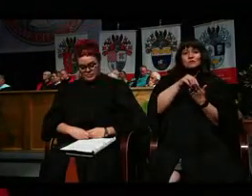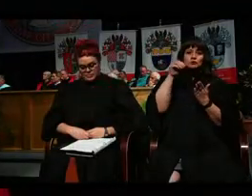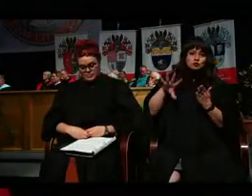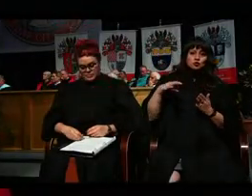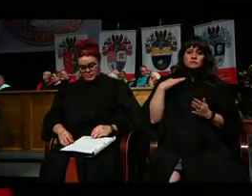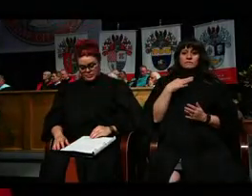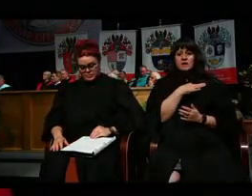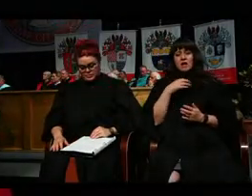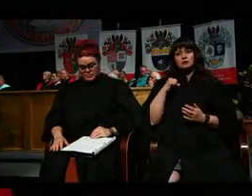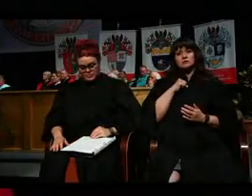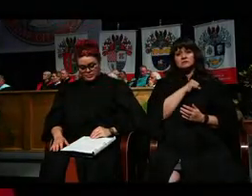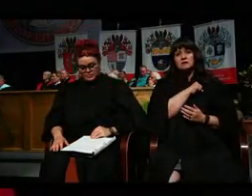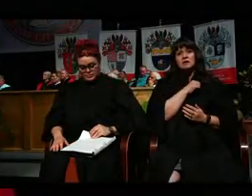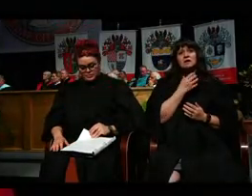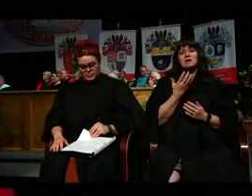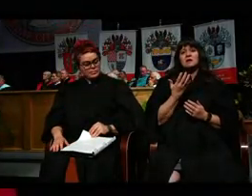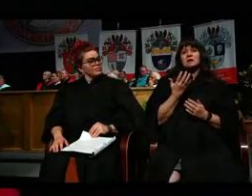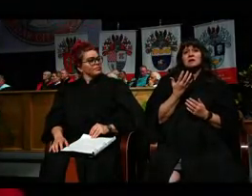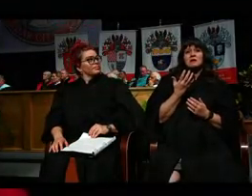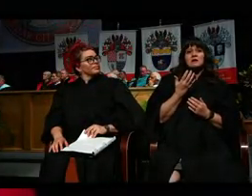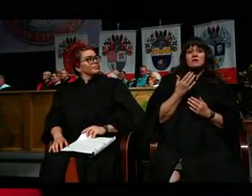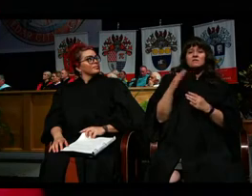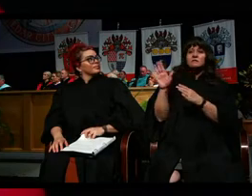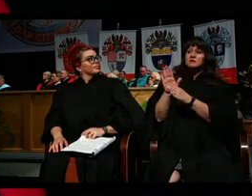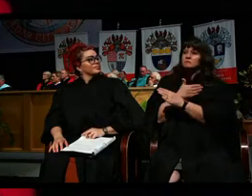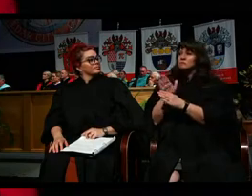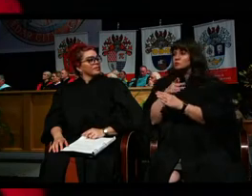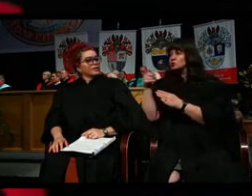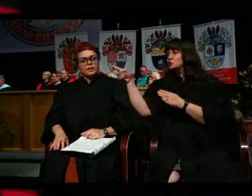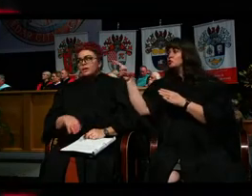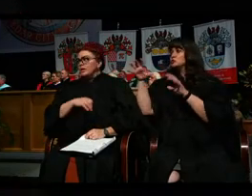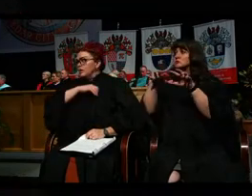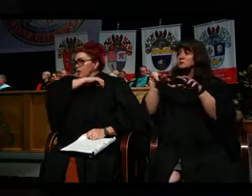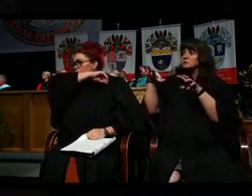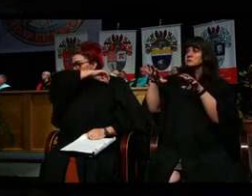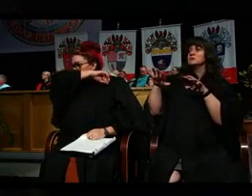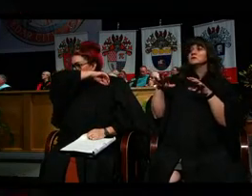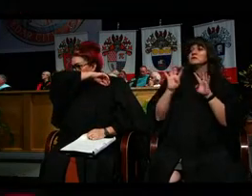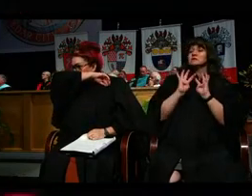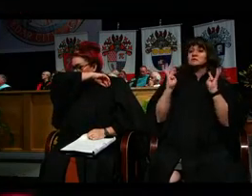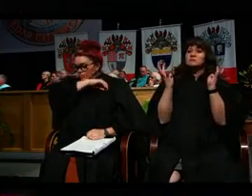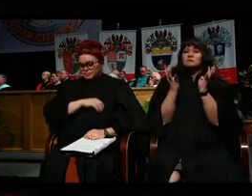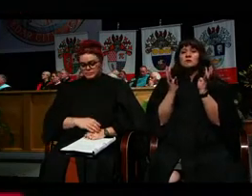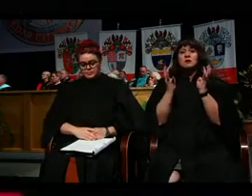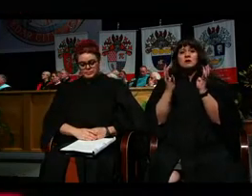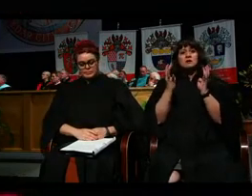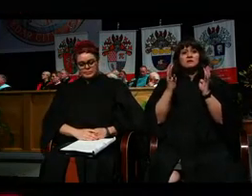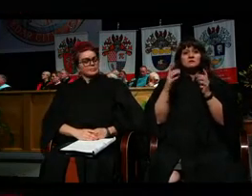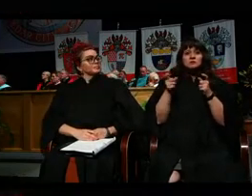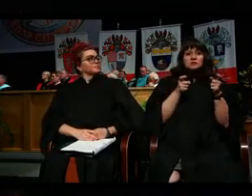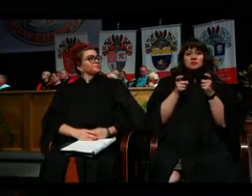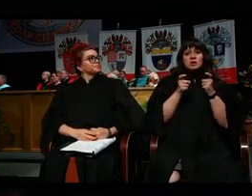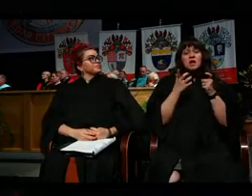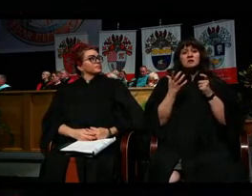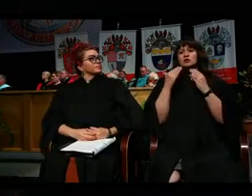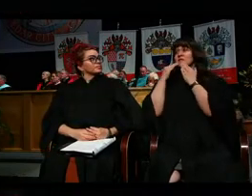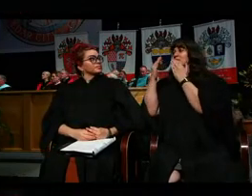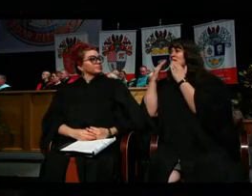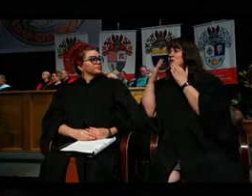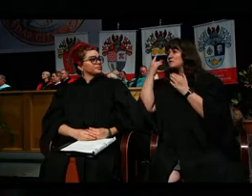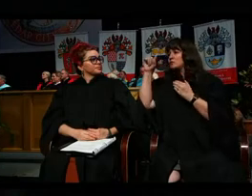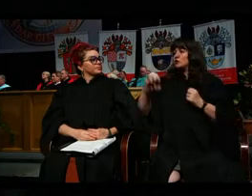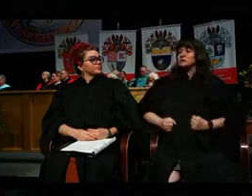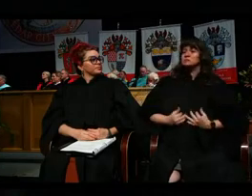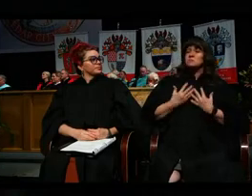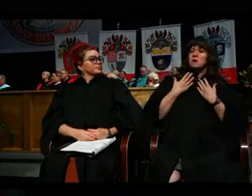staff and the Wind Symphony and the orchestra and the choral conductors. Thank you all so much for your inspiring music and the